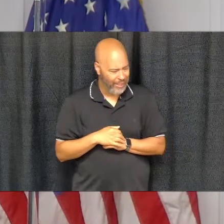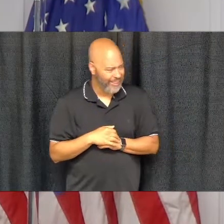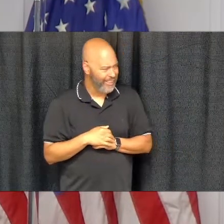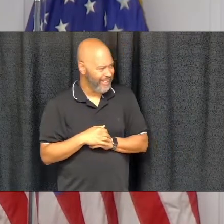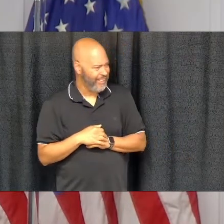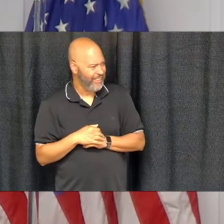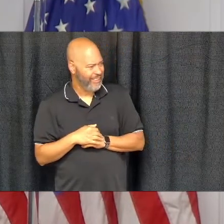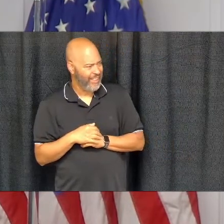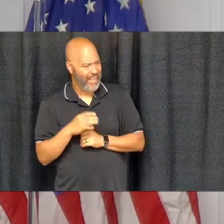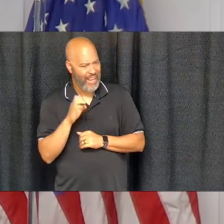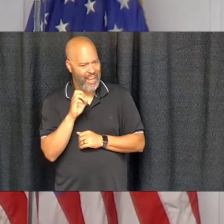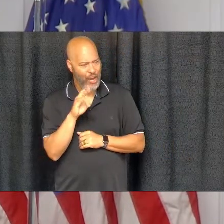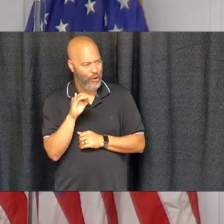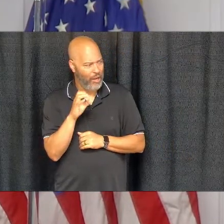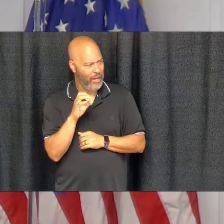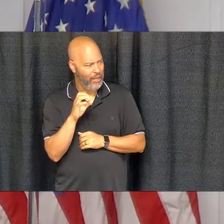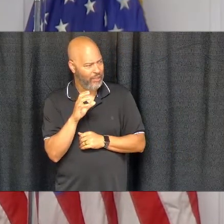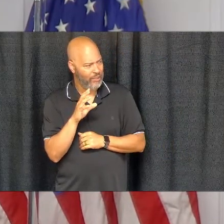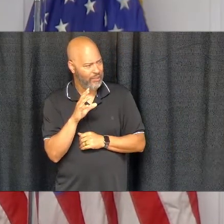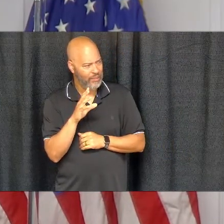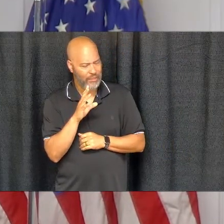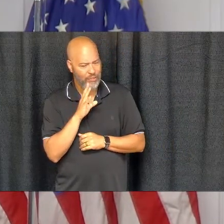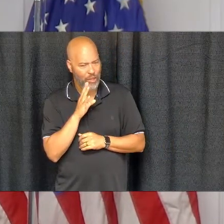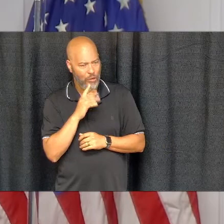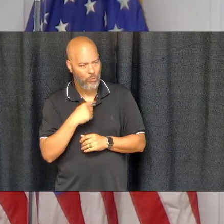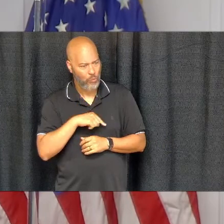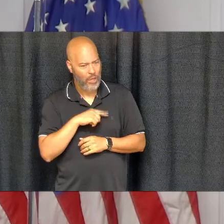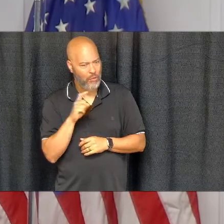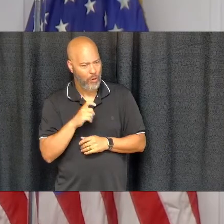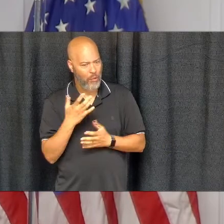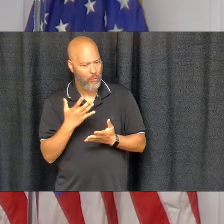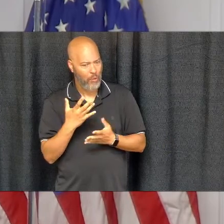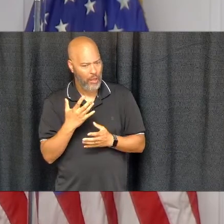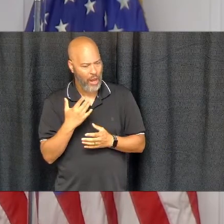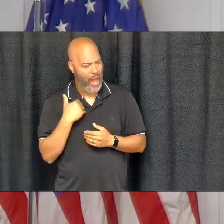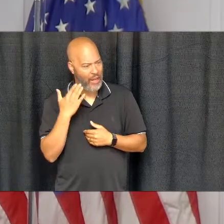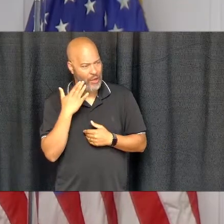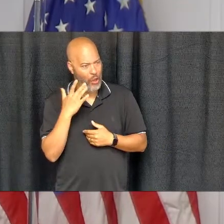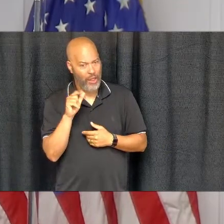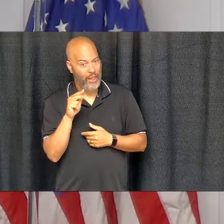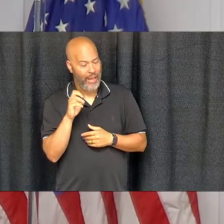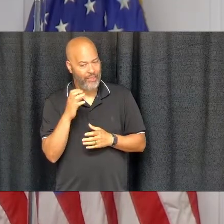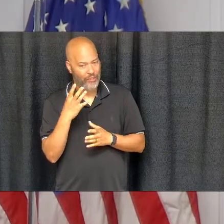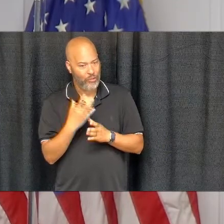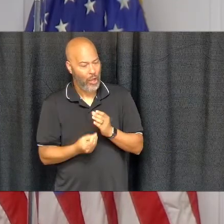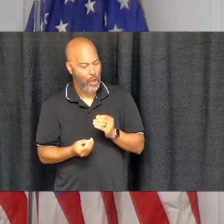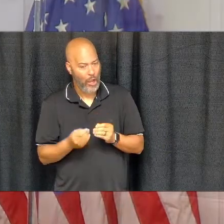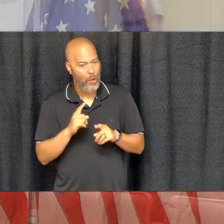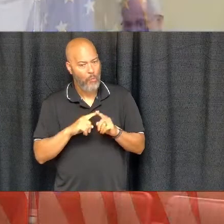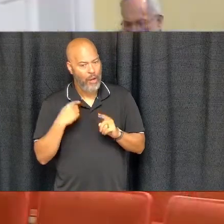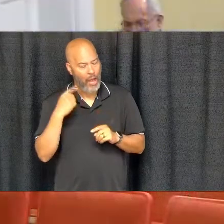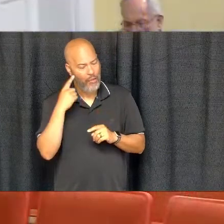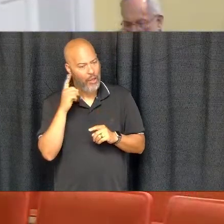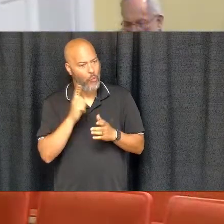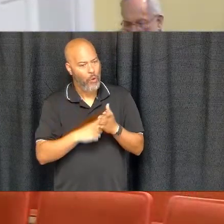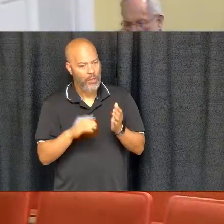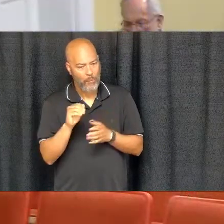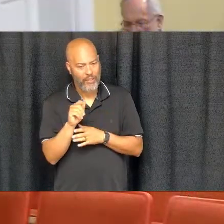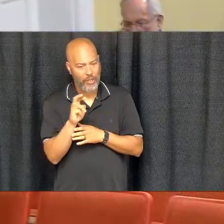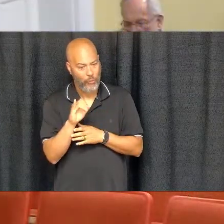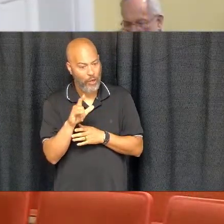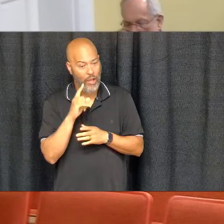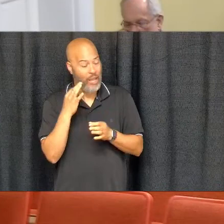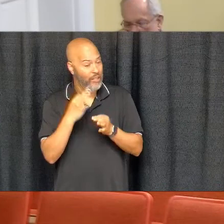Eric Bittner and I spoke before this meeting. We would want to get, probably, I know Lance is out, but get his take on what is a material change. If it's